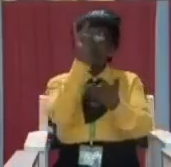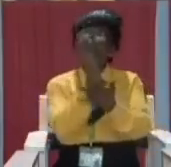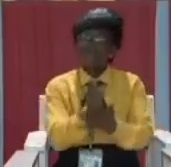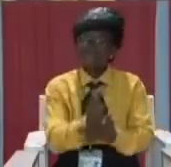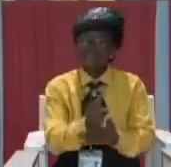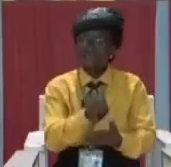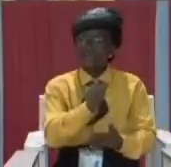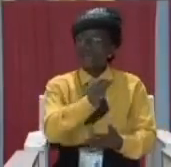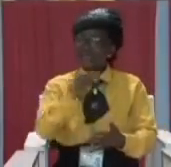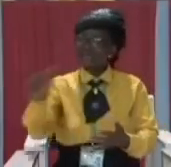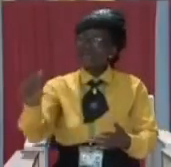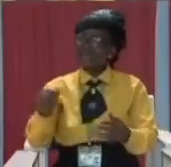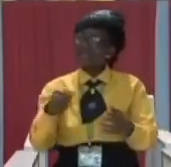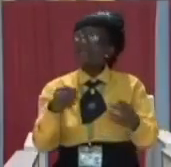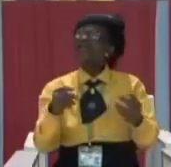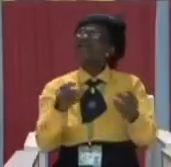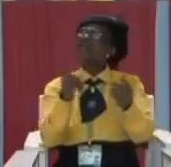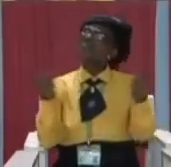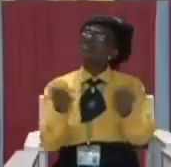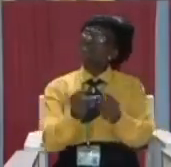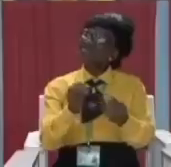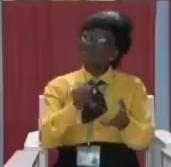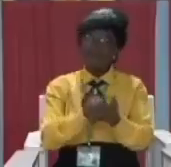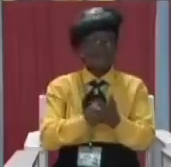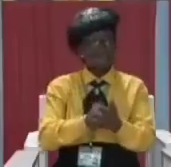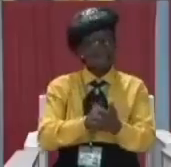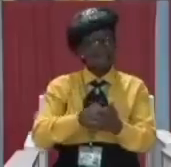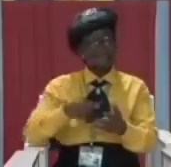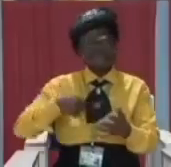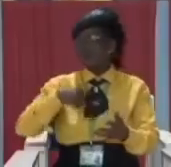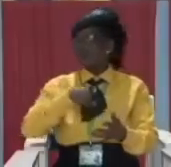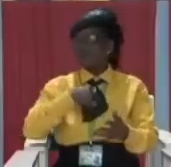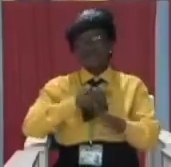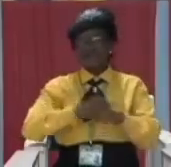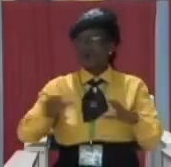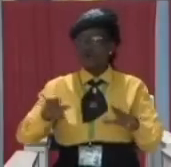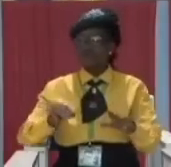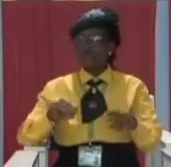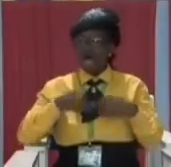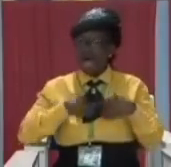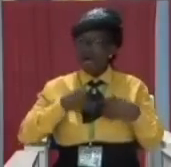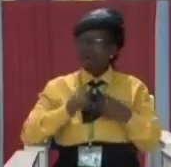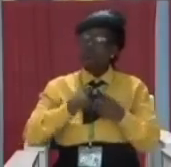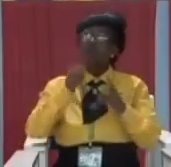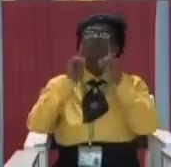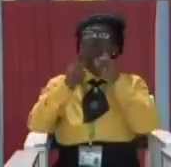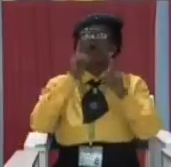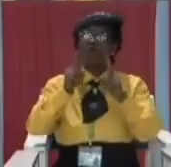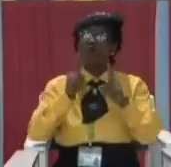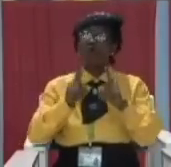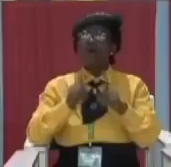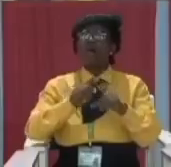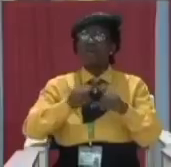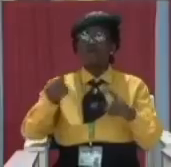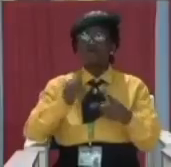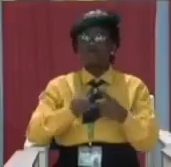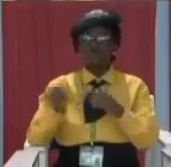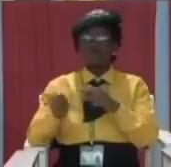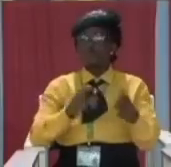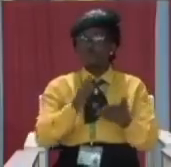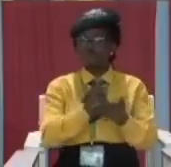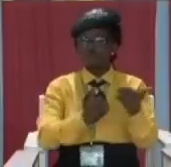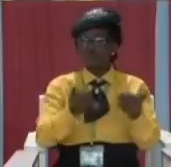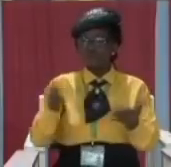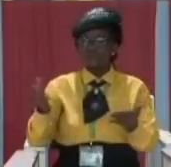be talking. We should be doing something about bringing a solution.